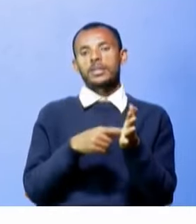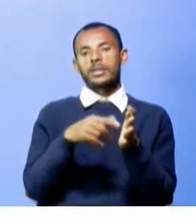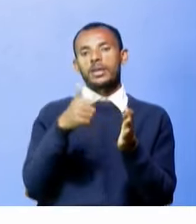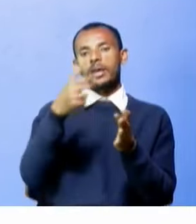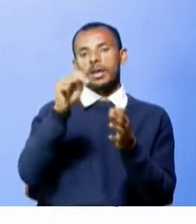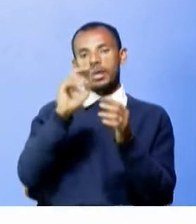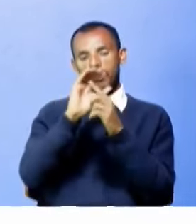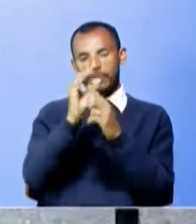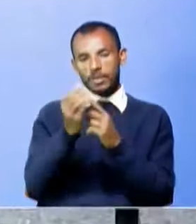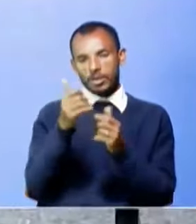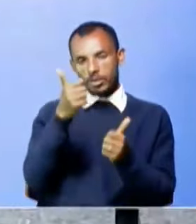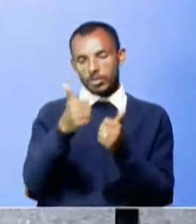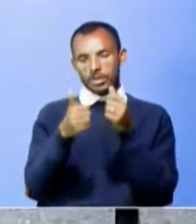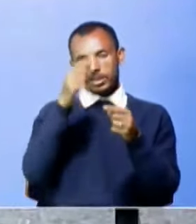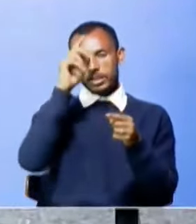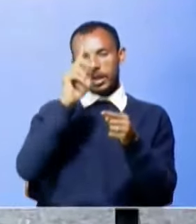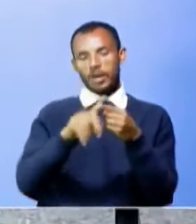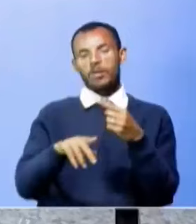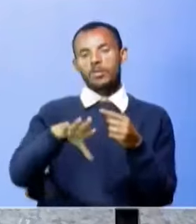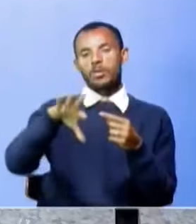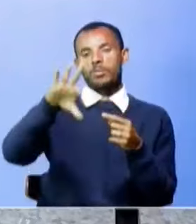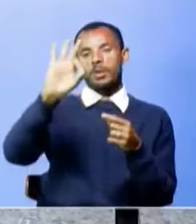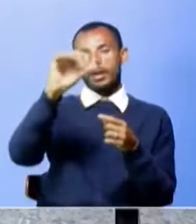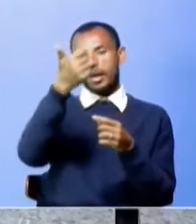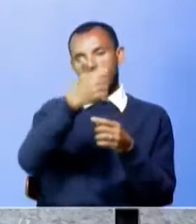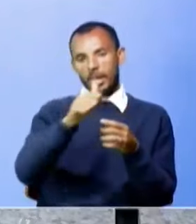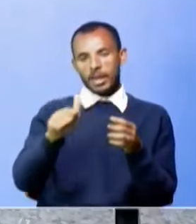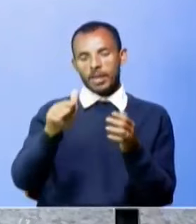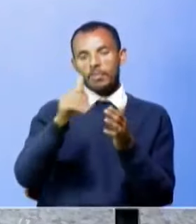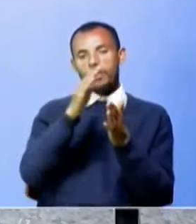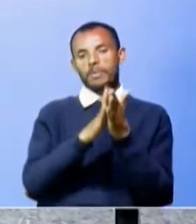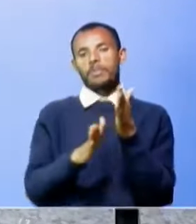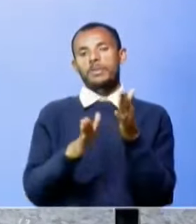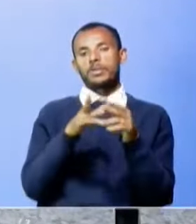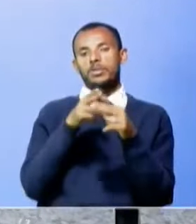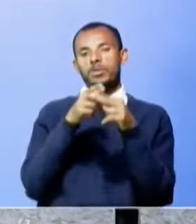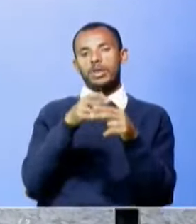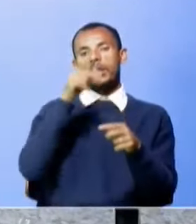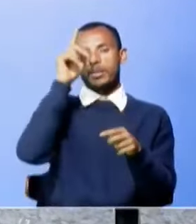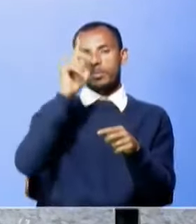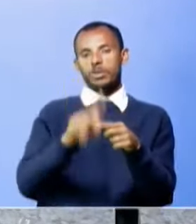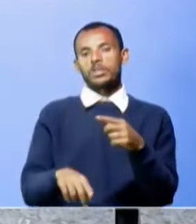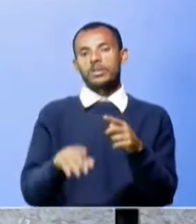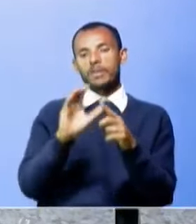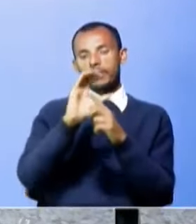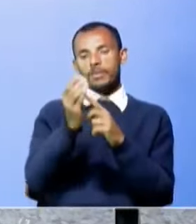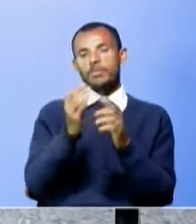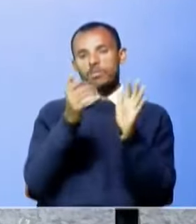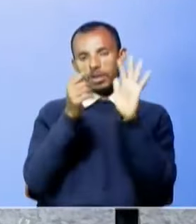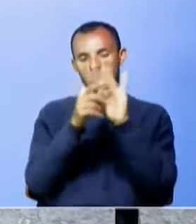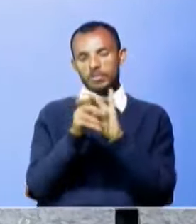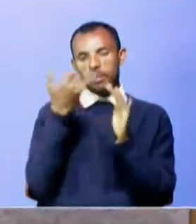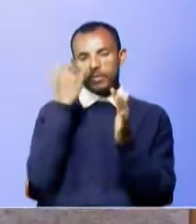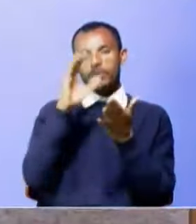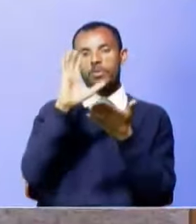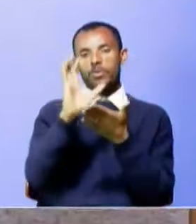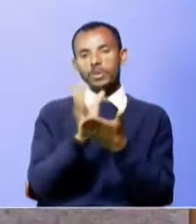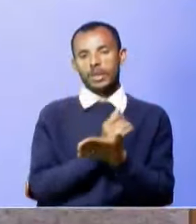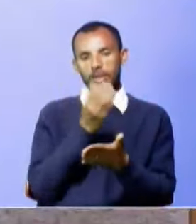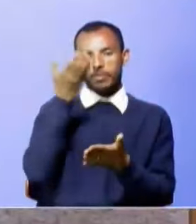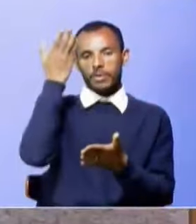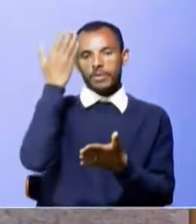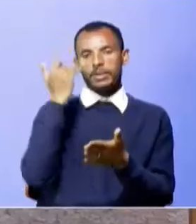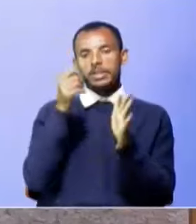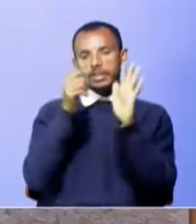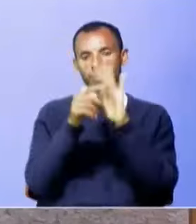event which cannot occur at any performance is called impossible event. For example, if you take the previous